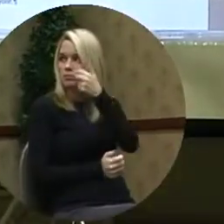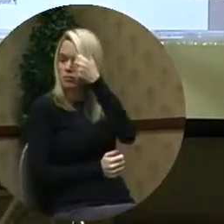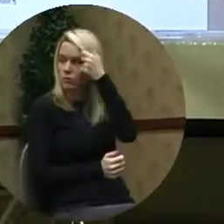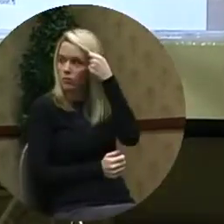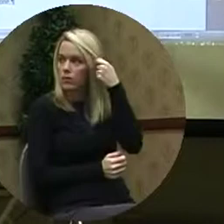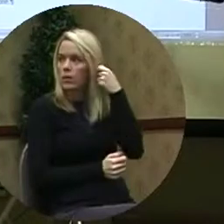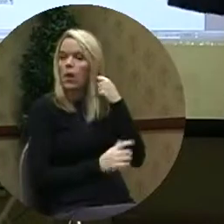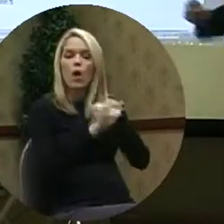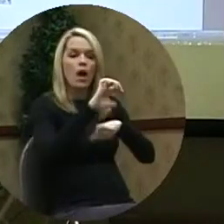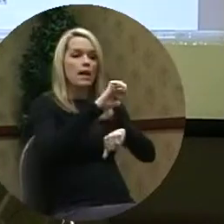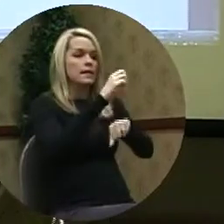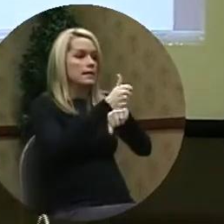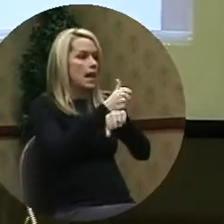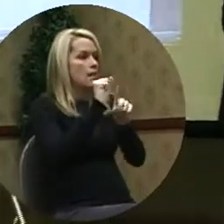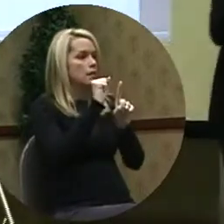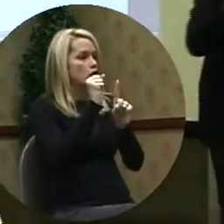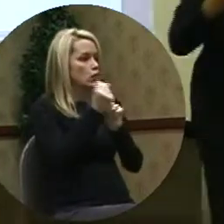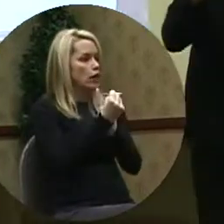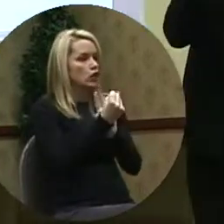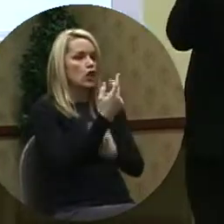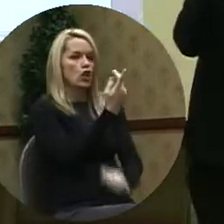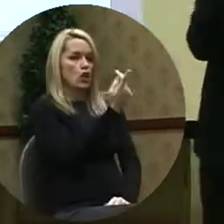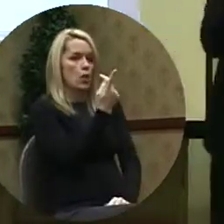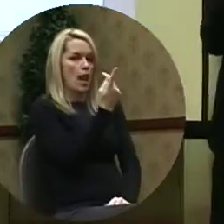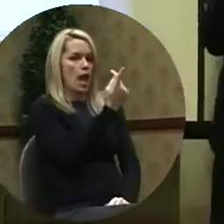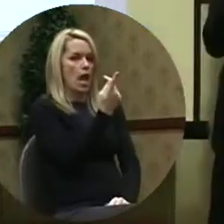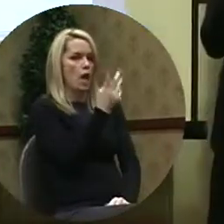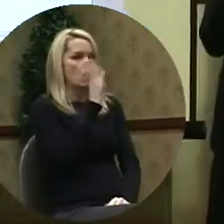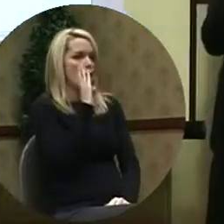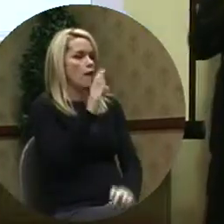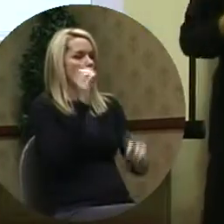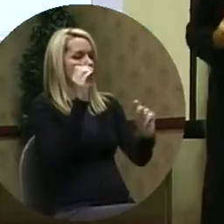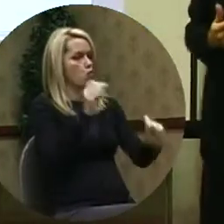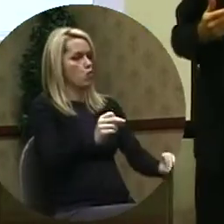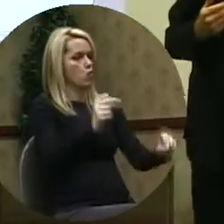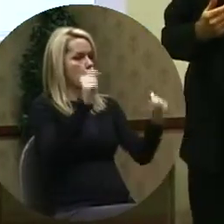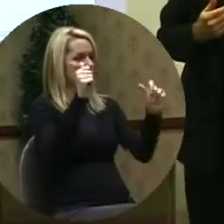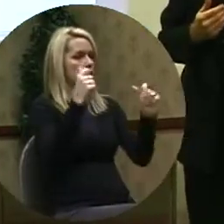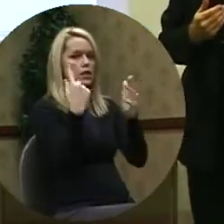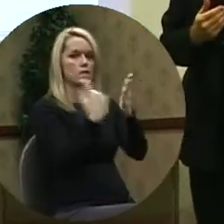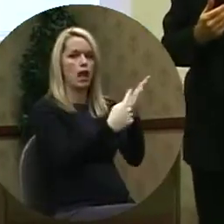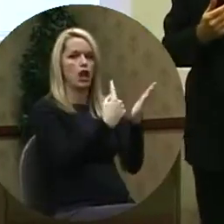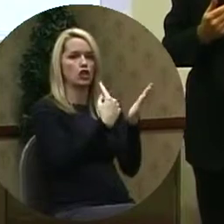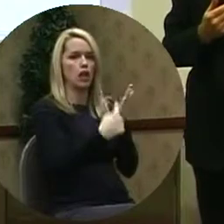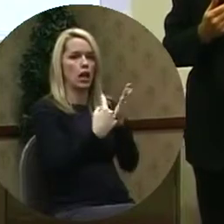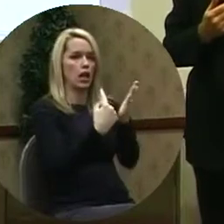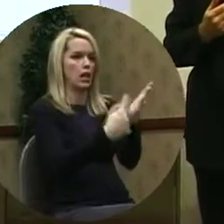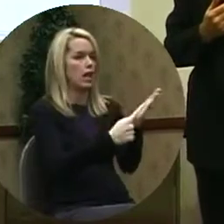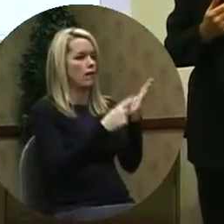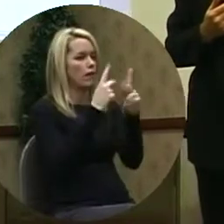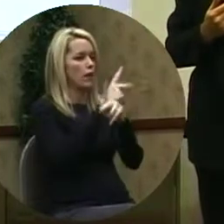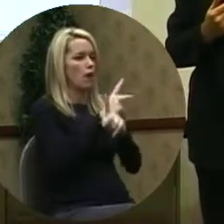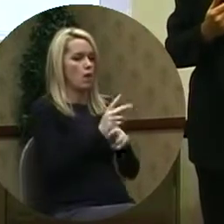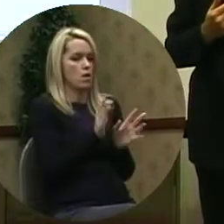up the situation in which you and I can have a very quick conversation and get right to the critical questions.